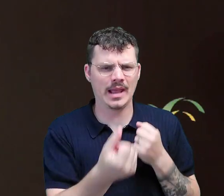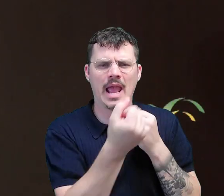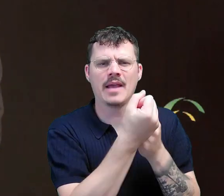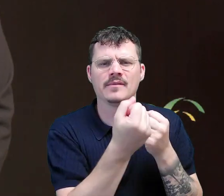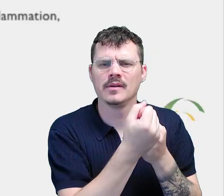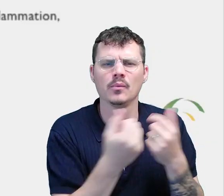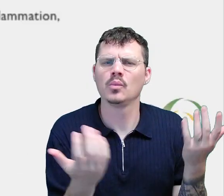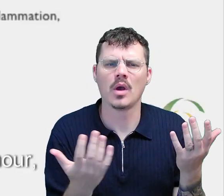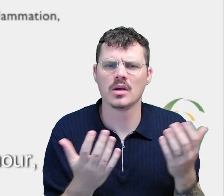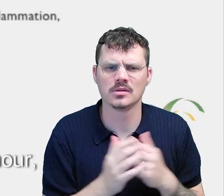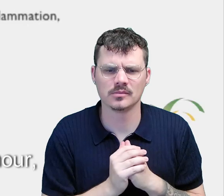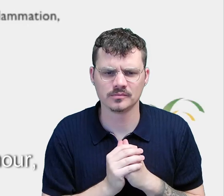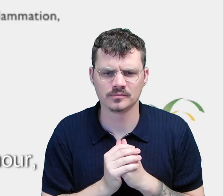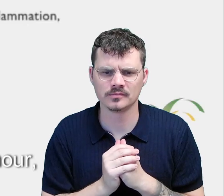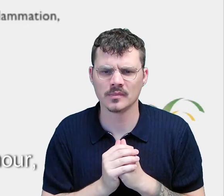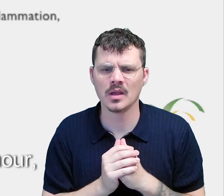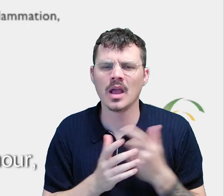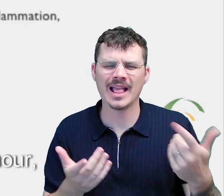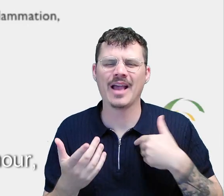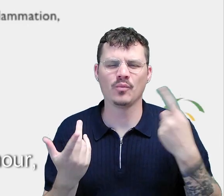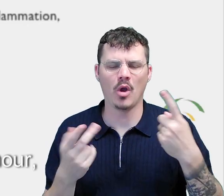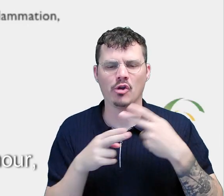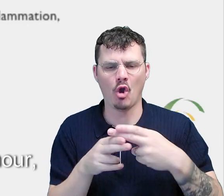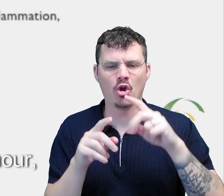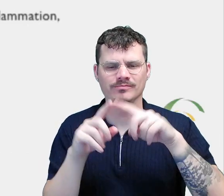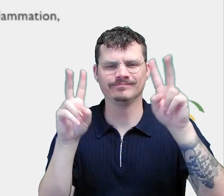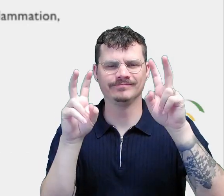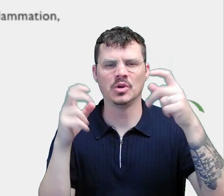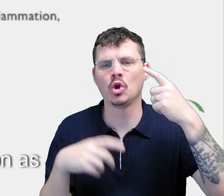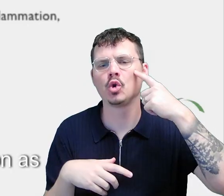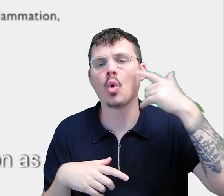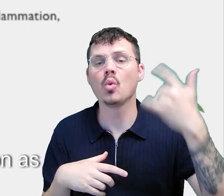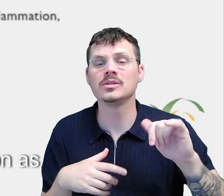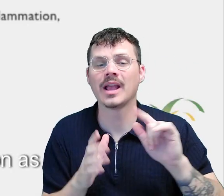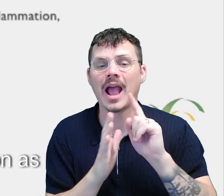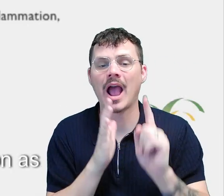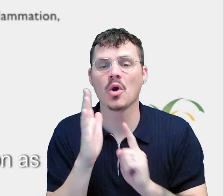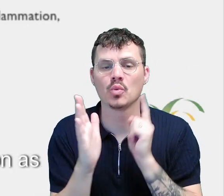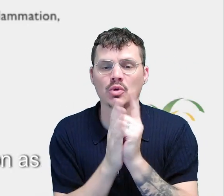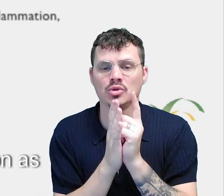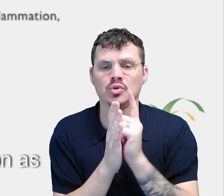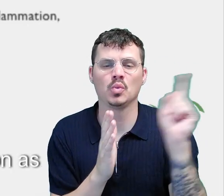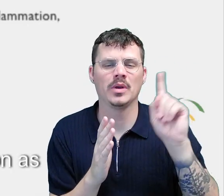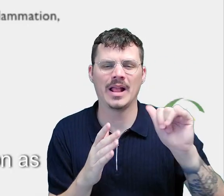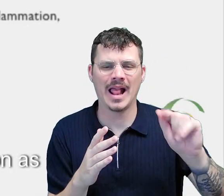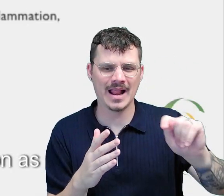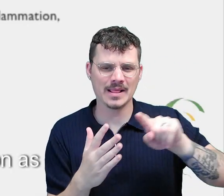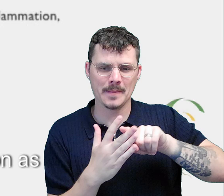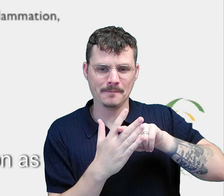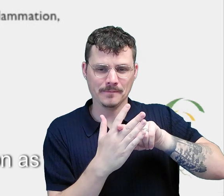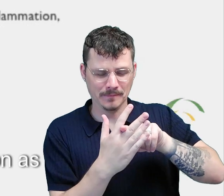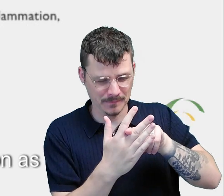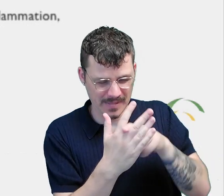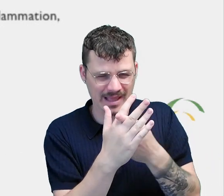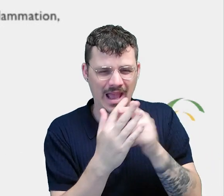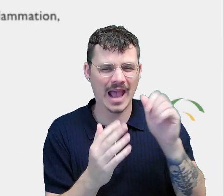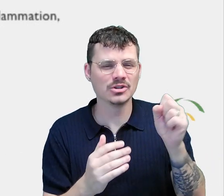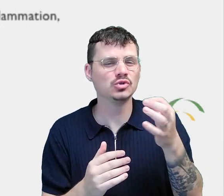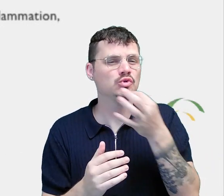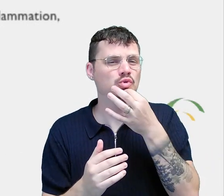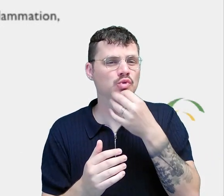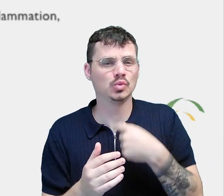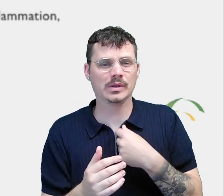for? There's a concept called the golden hour, which is right at the beginning. As soon as we